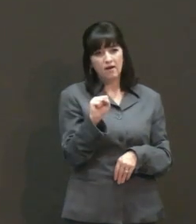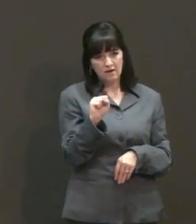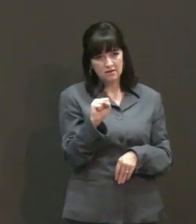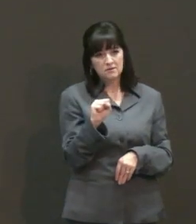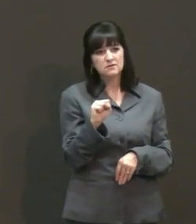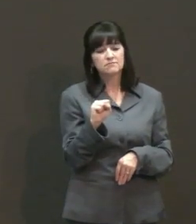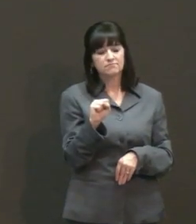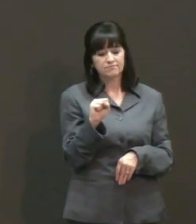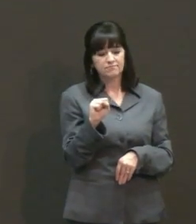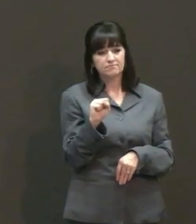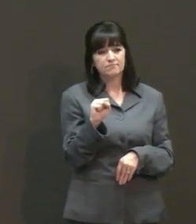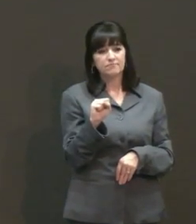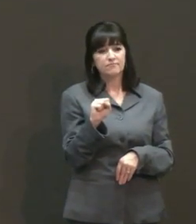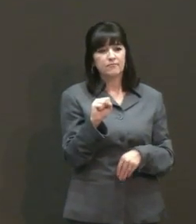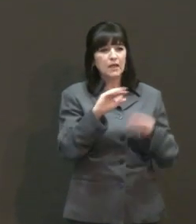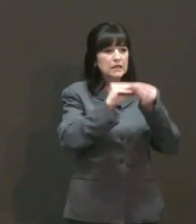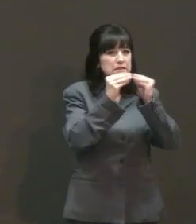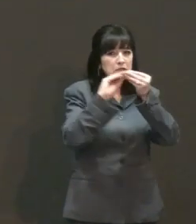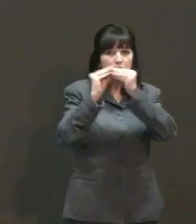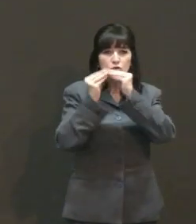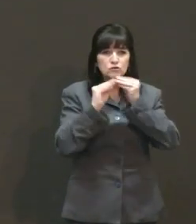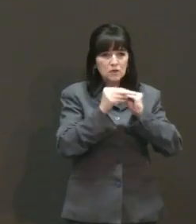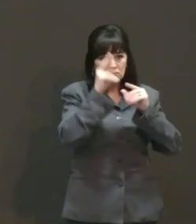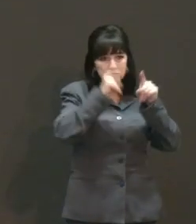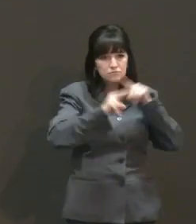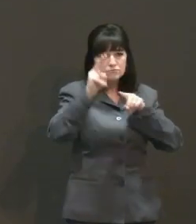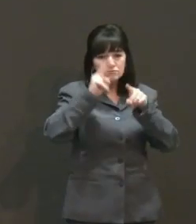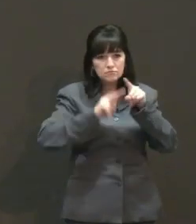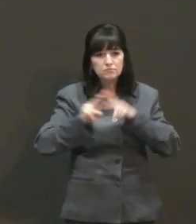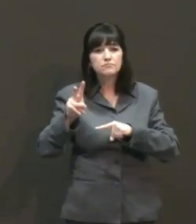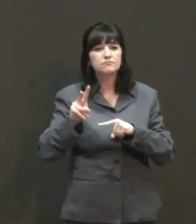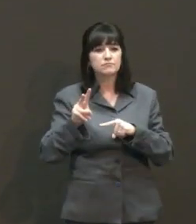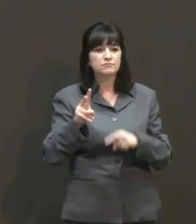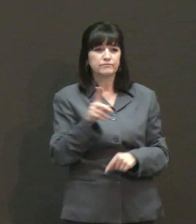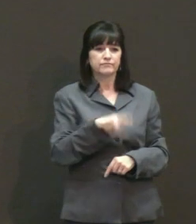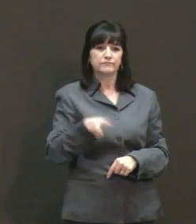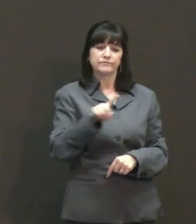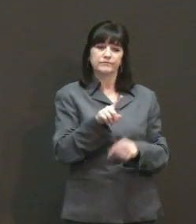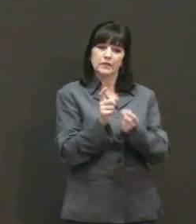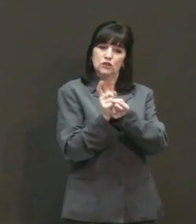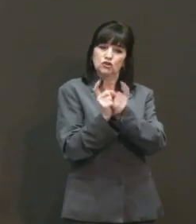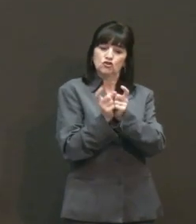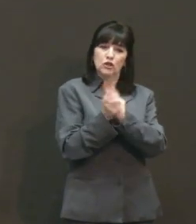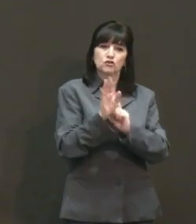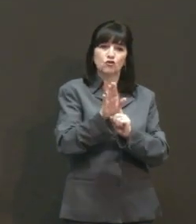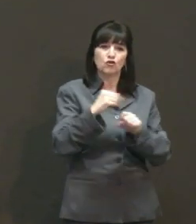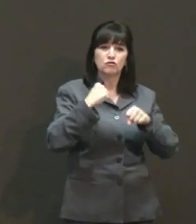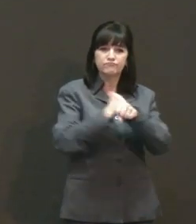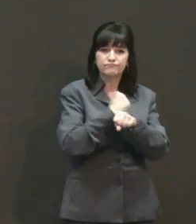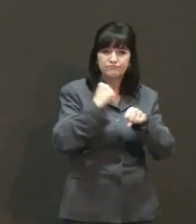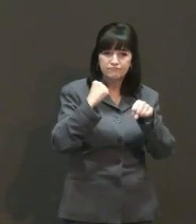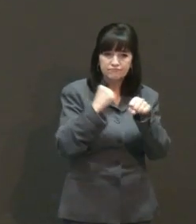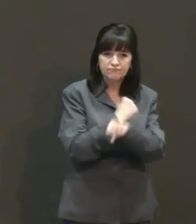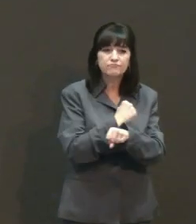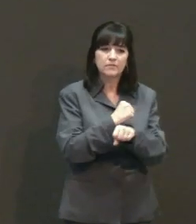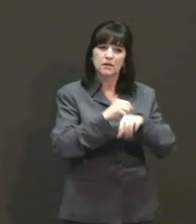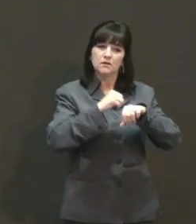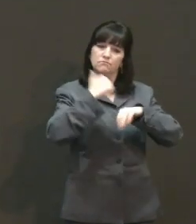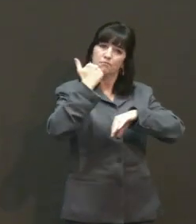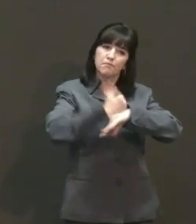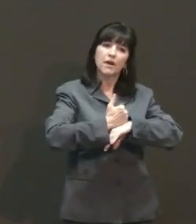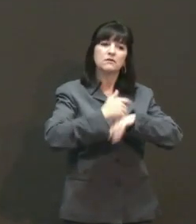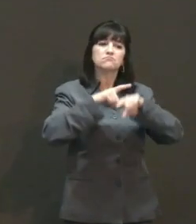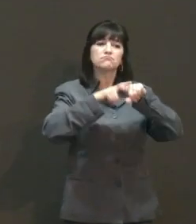most recent version with changes to their model or data based on a situation on the ground